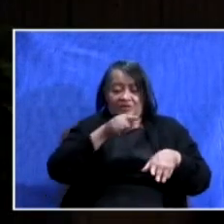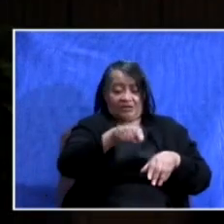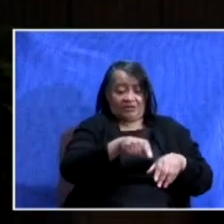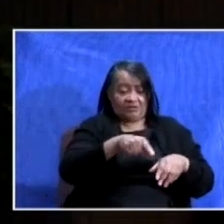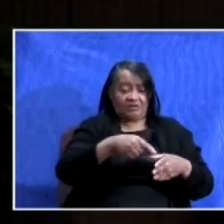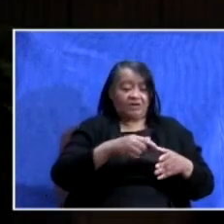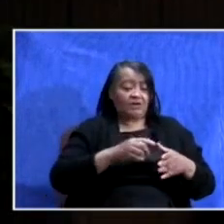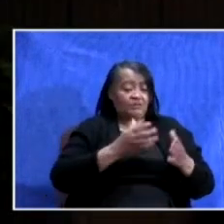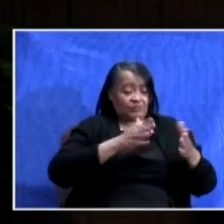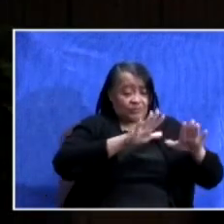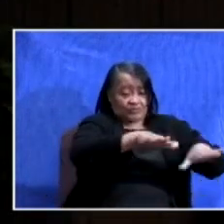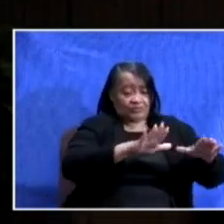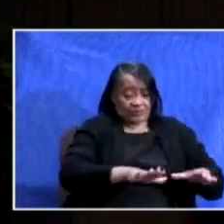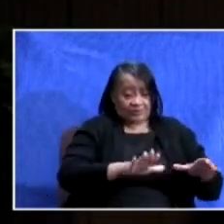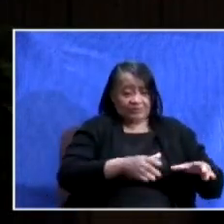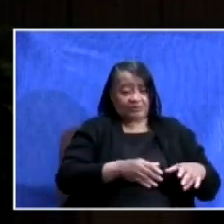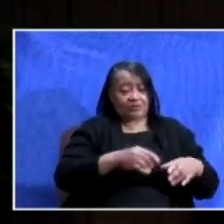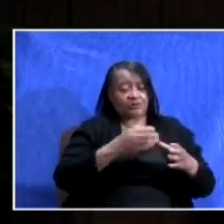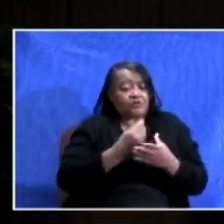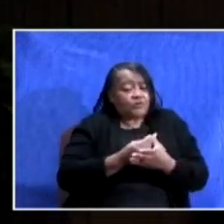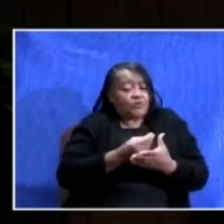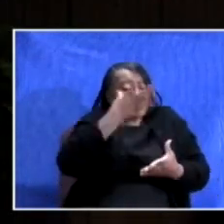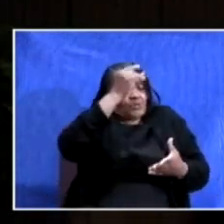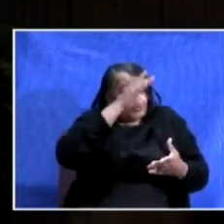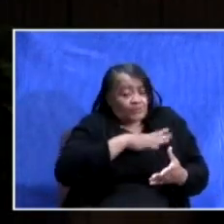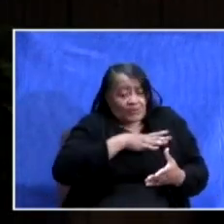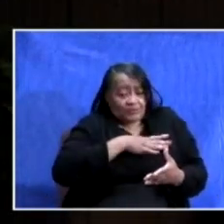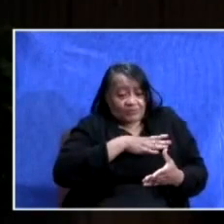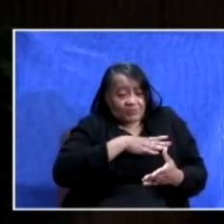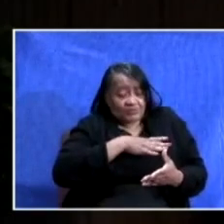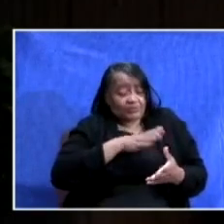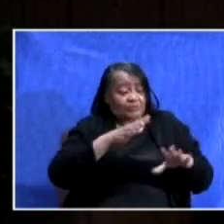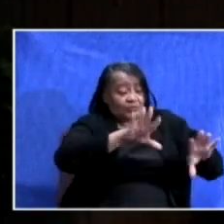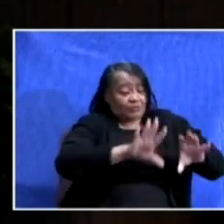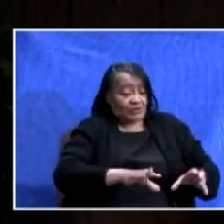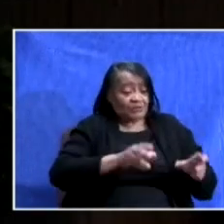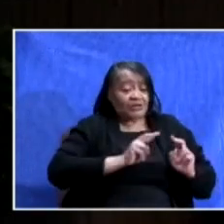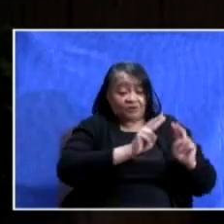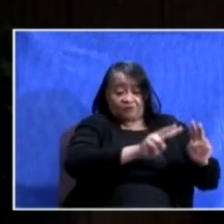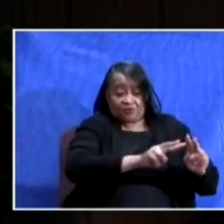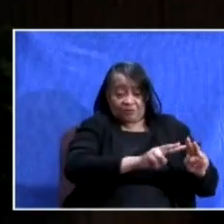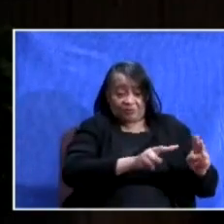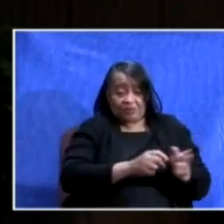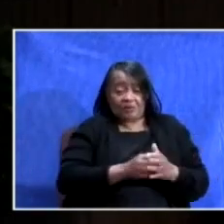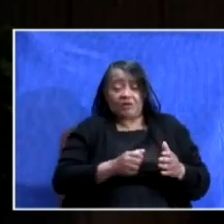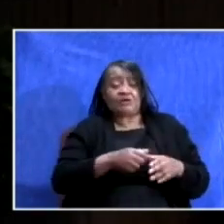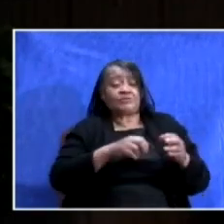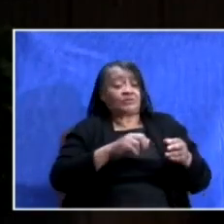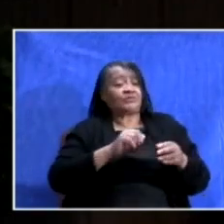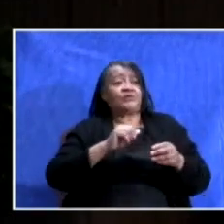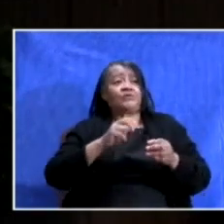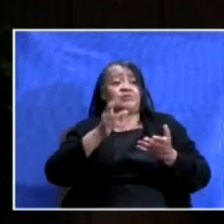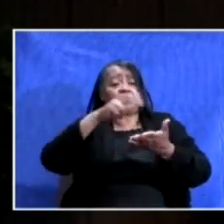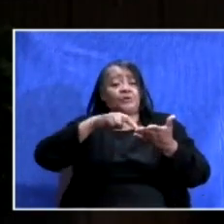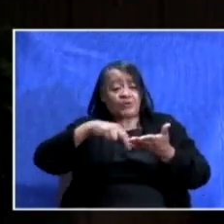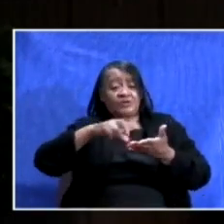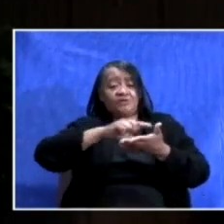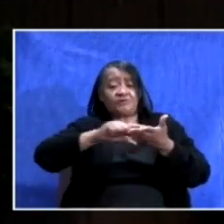buried, which means that if he was buried, that means the rich man had a funeral. We don't read in verse